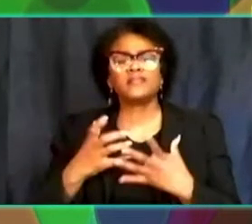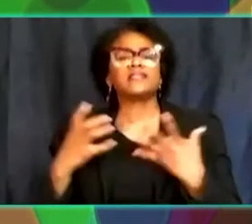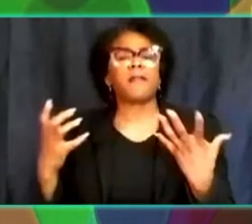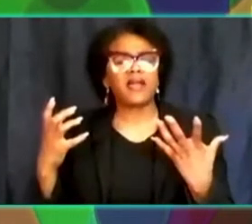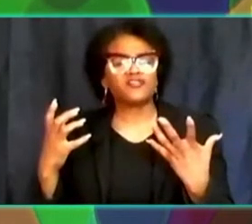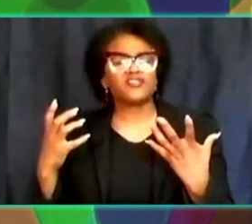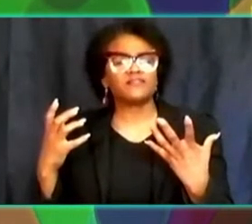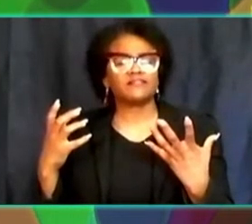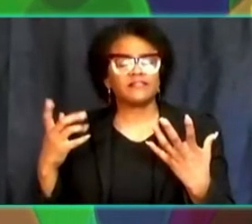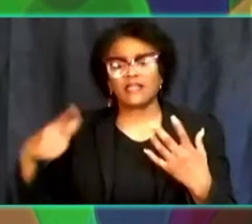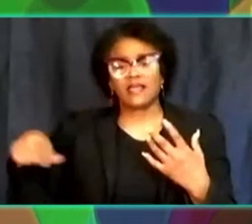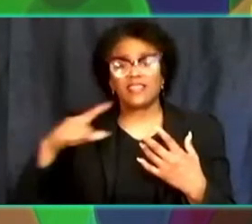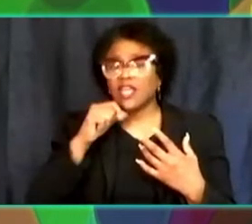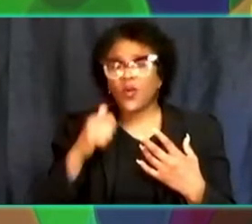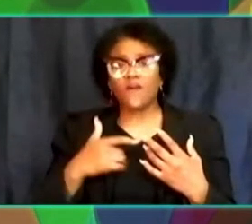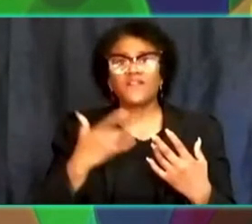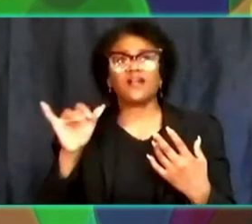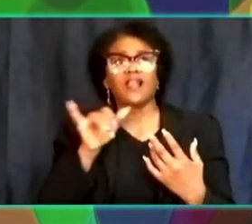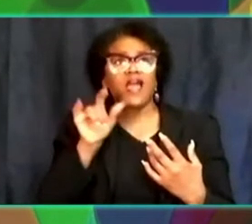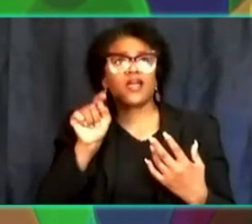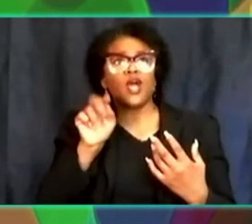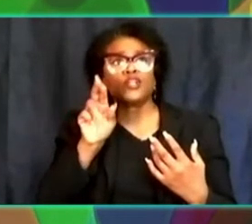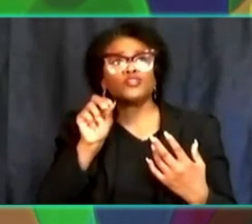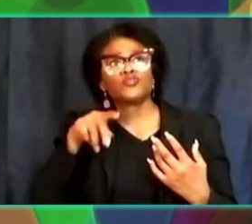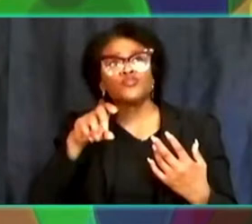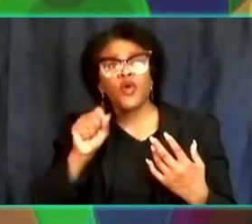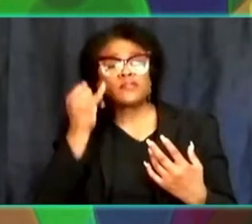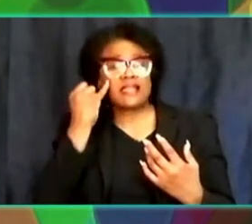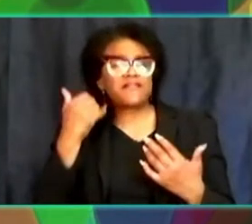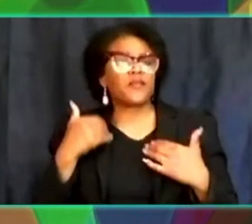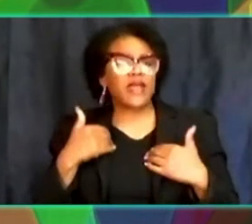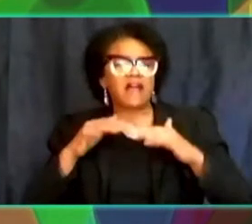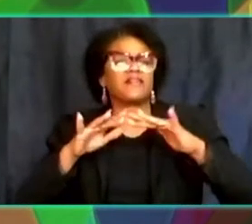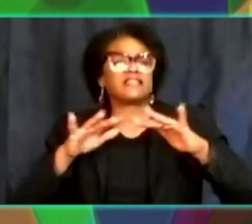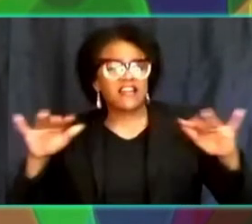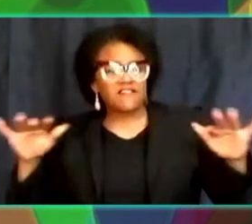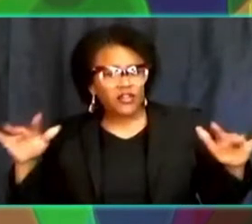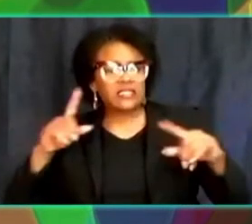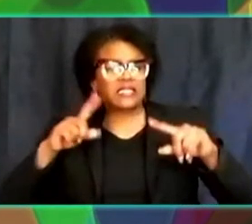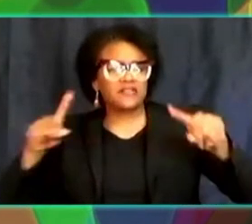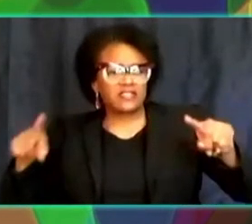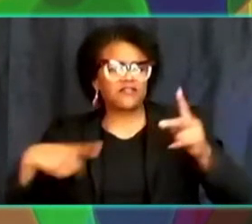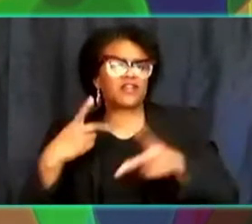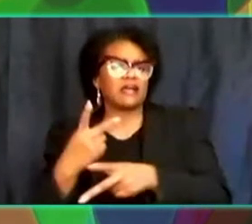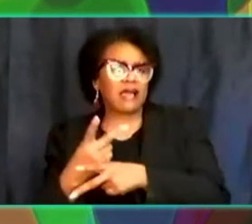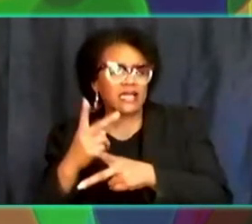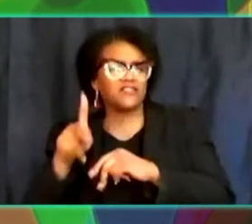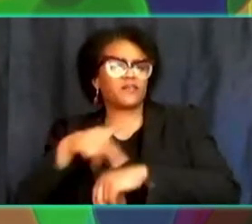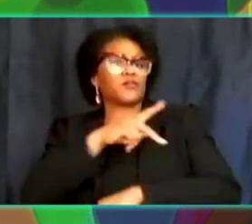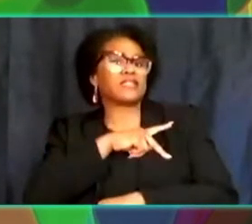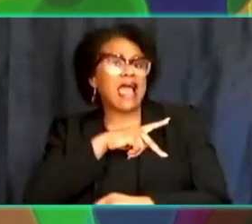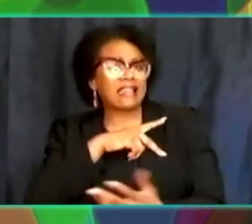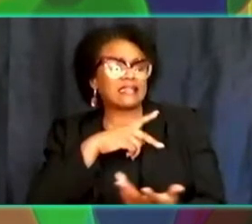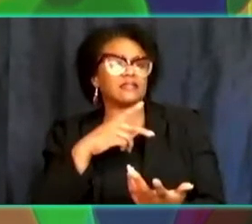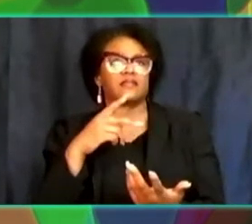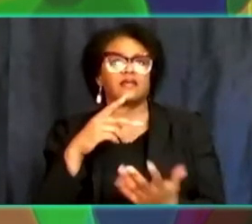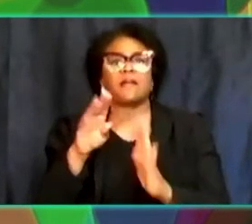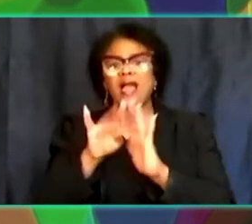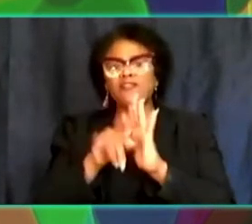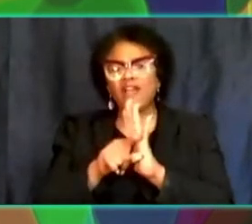like tropes if there is a diversity of different types of like personalities and backgrounds and things like